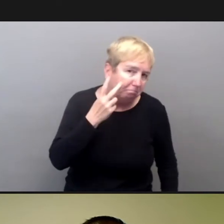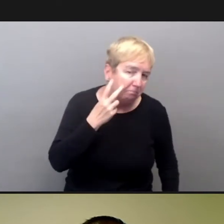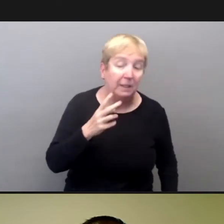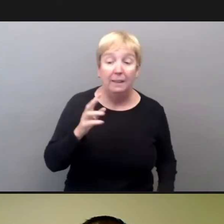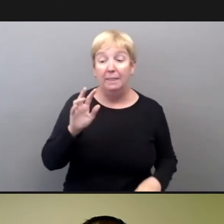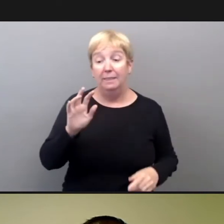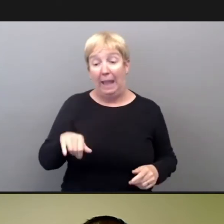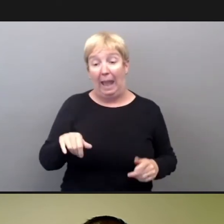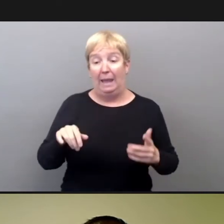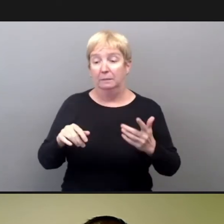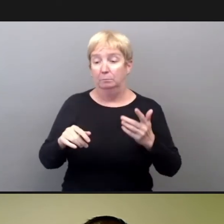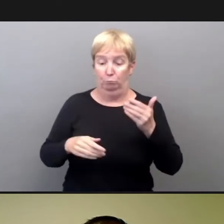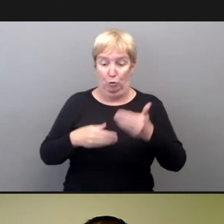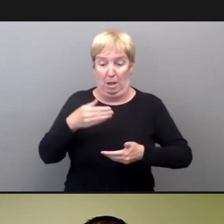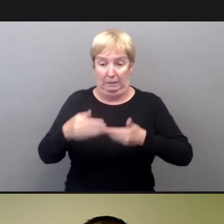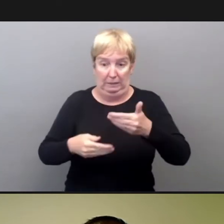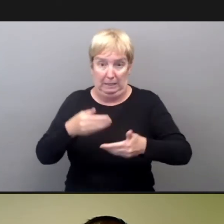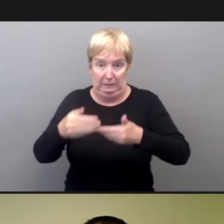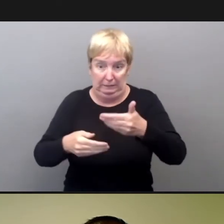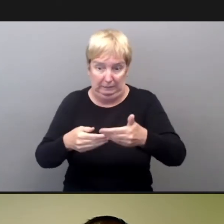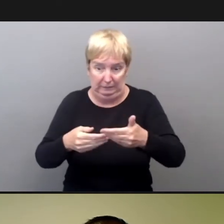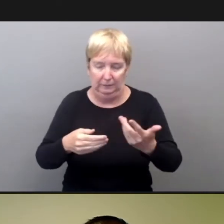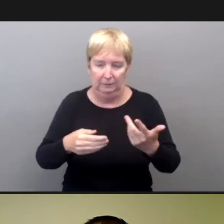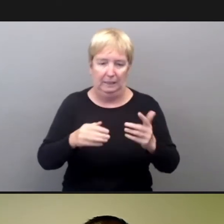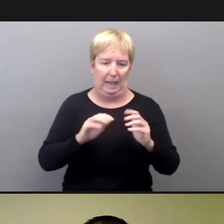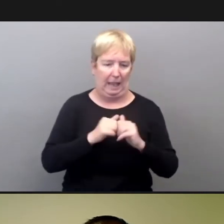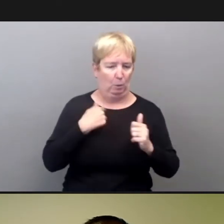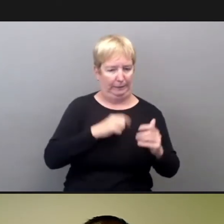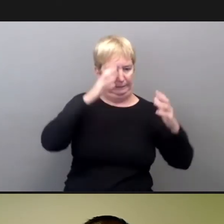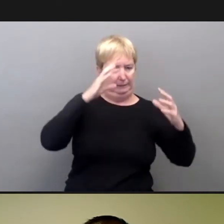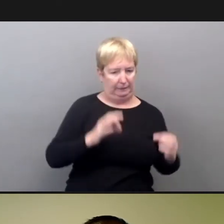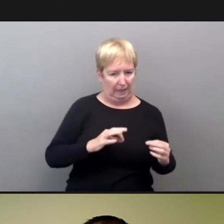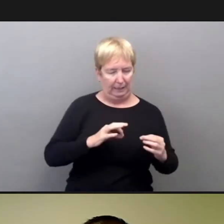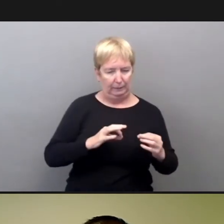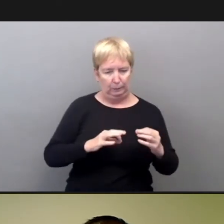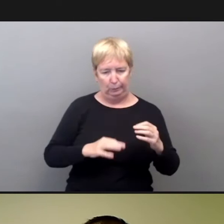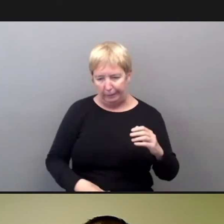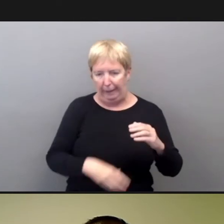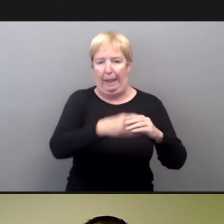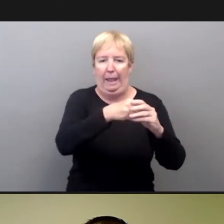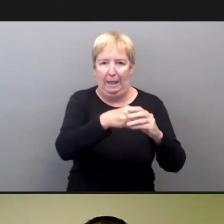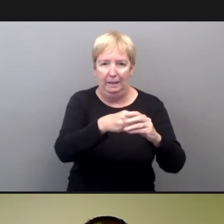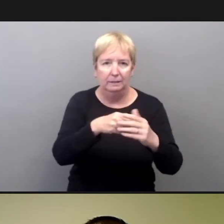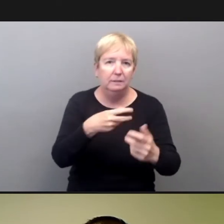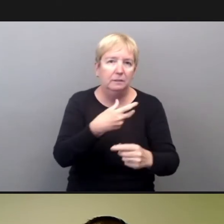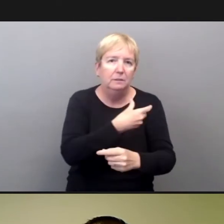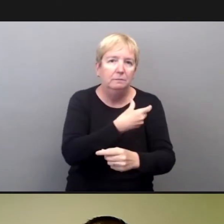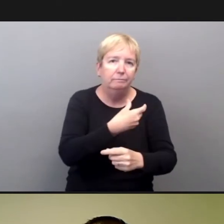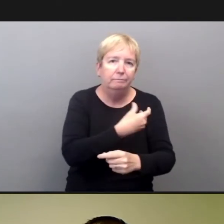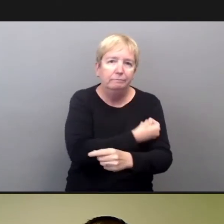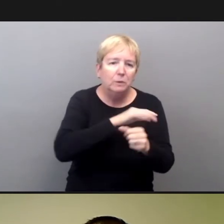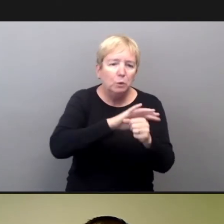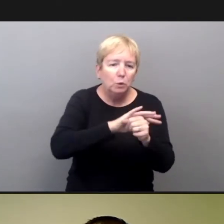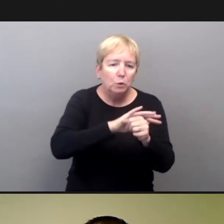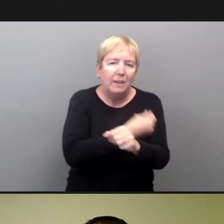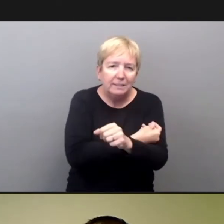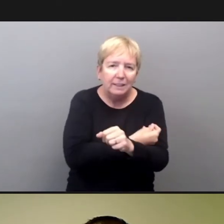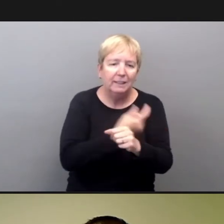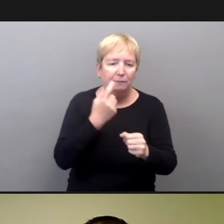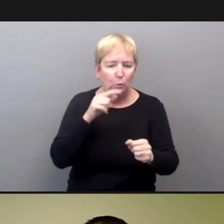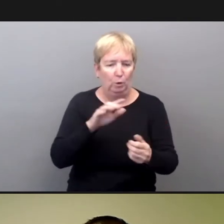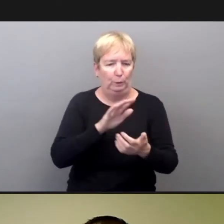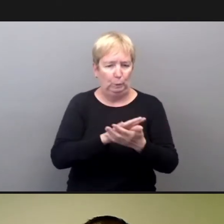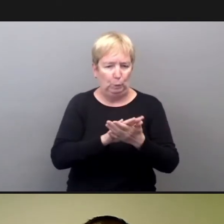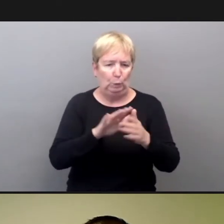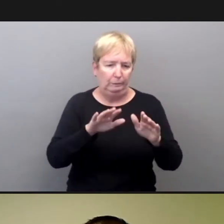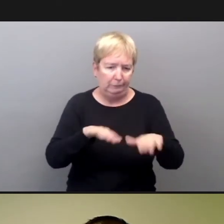to decide to add a series of COVID vaccinations for school-age kids would go through the